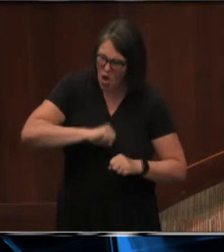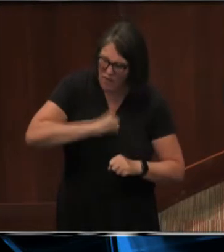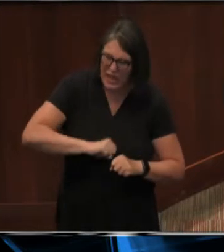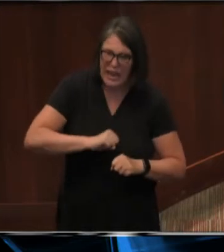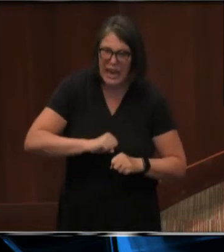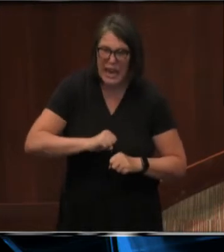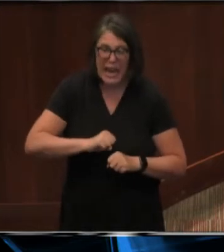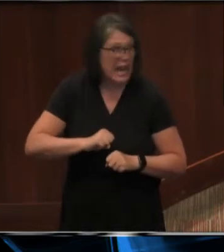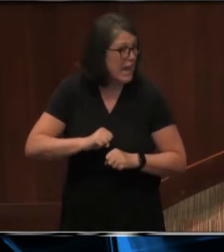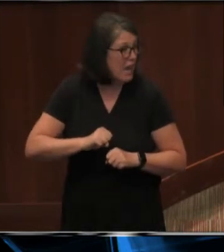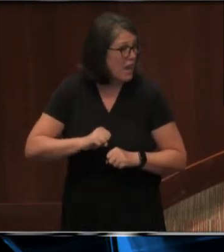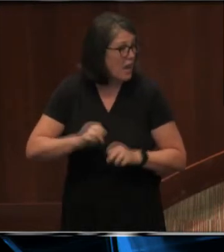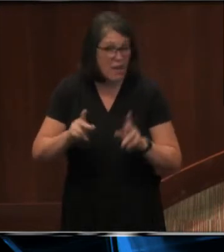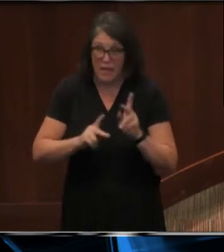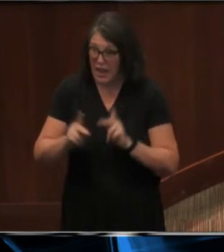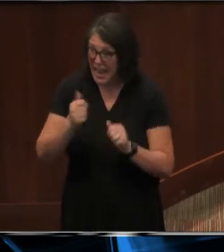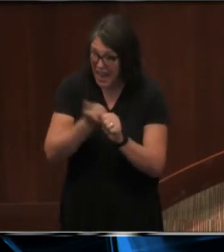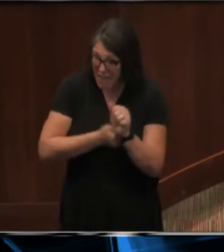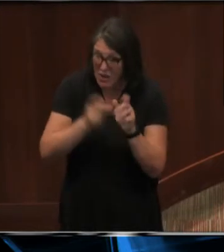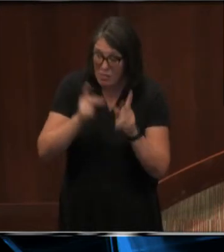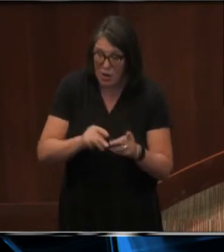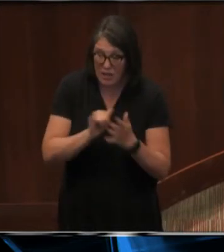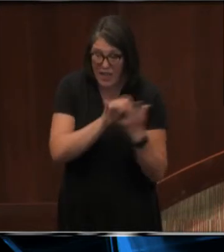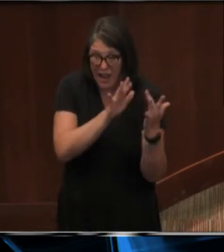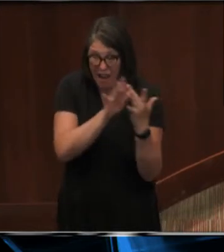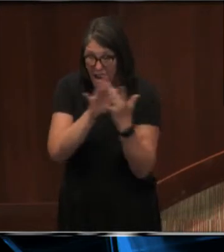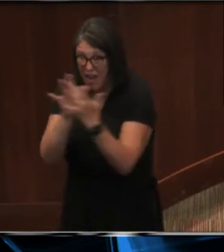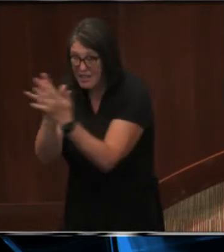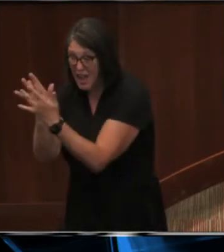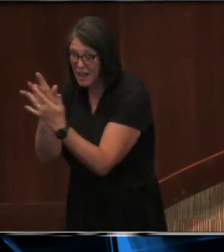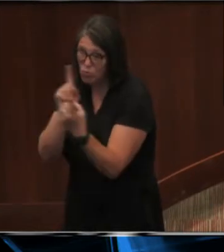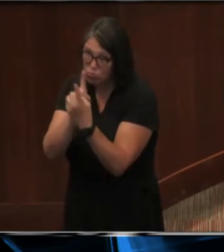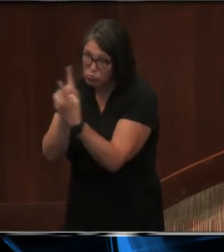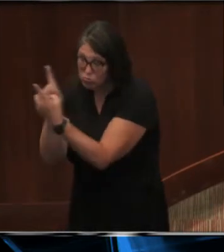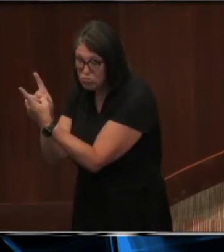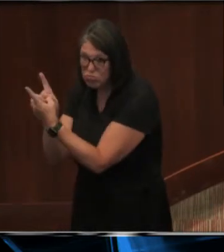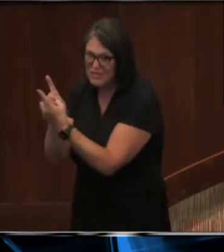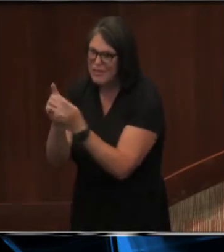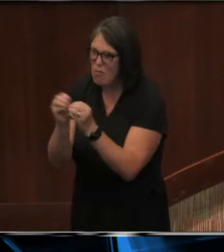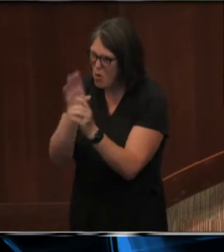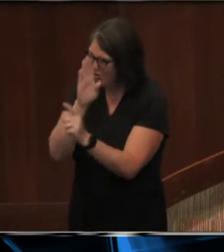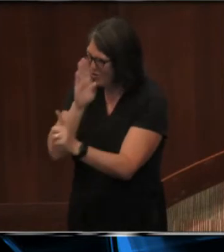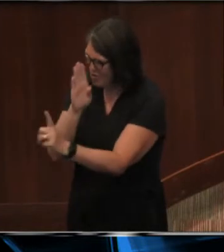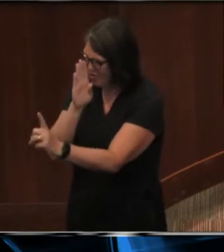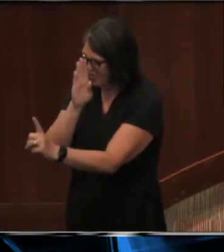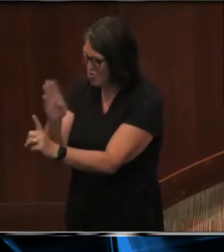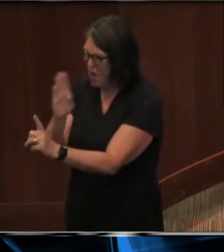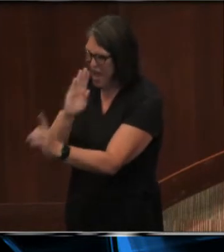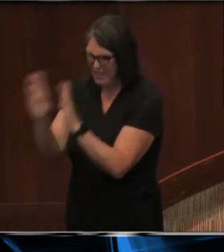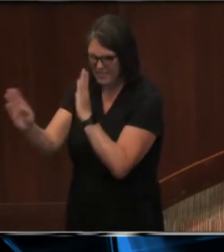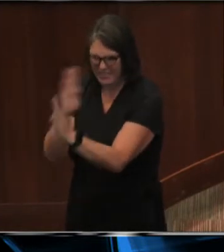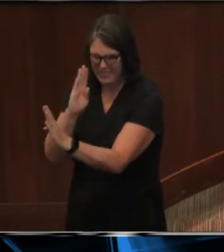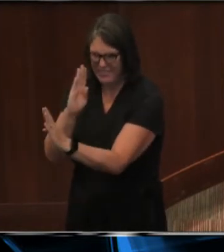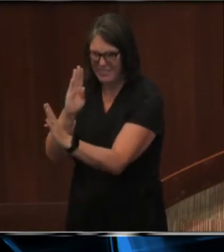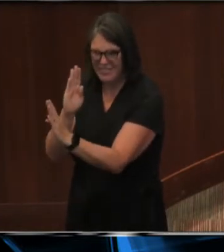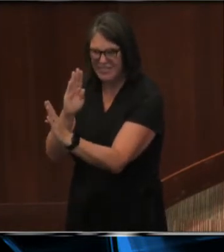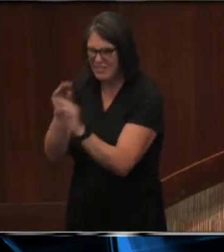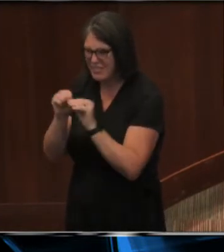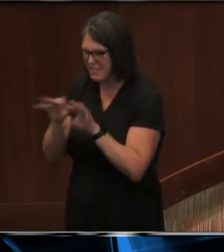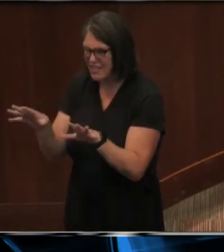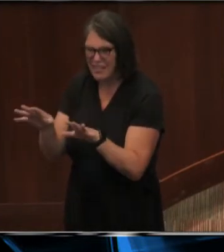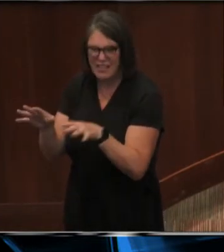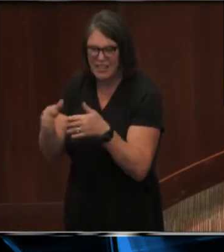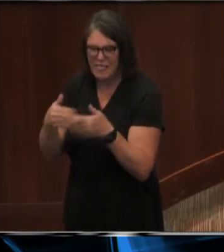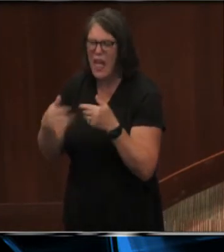then everybody that I came in contact with would have more direct contact with the virus. I don't know